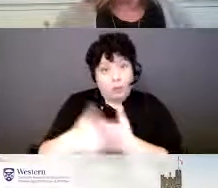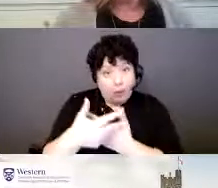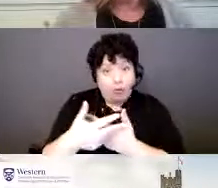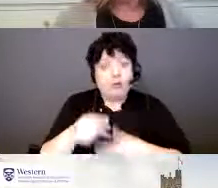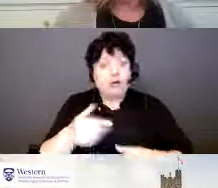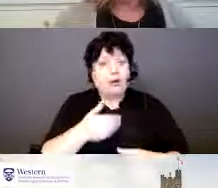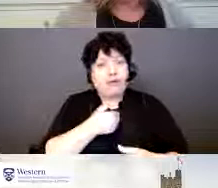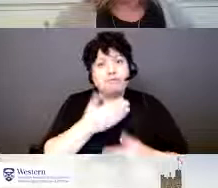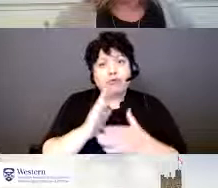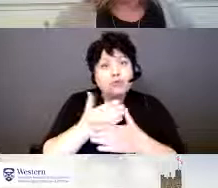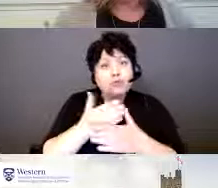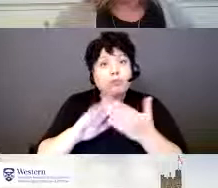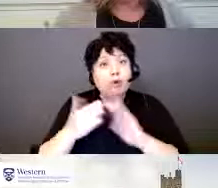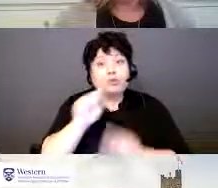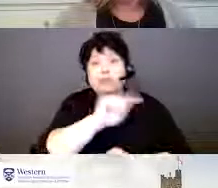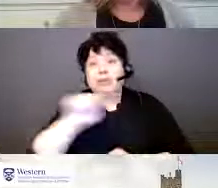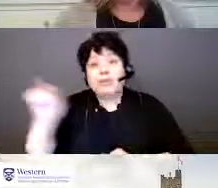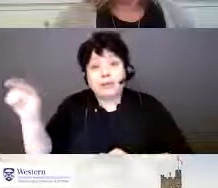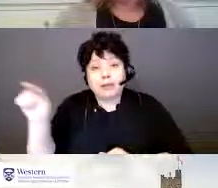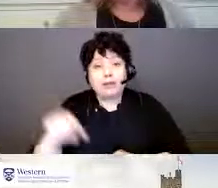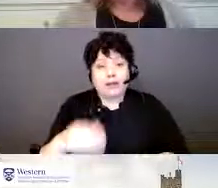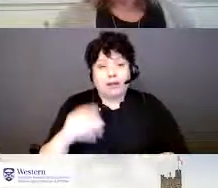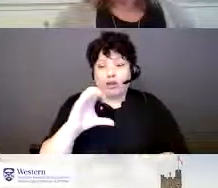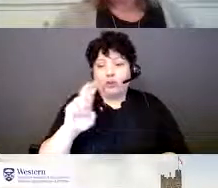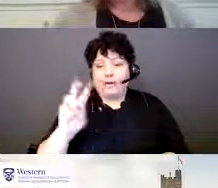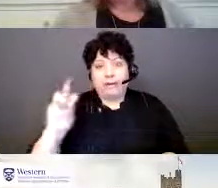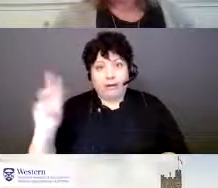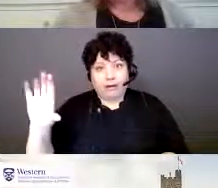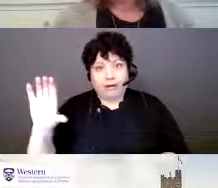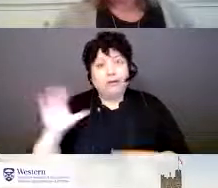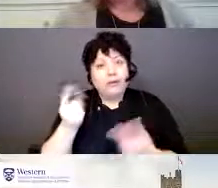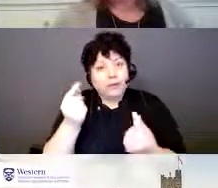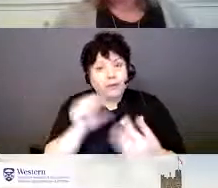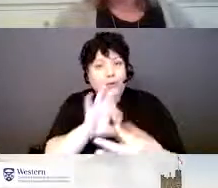community partners, including CREVOC, on a number of initiatives with